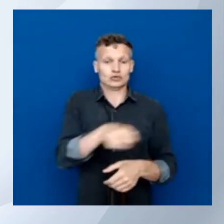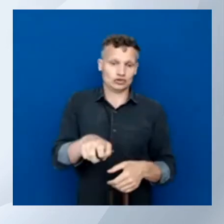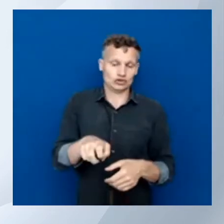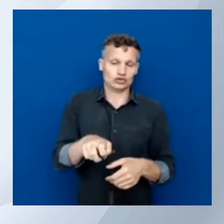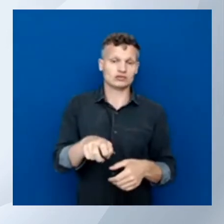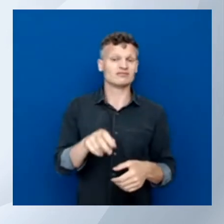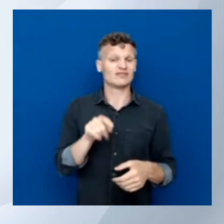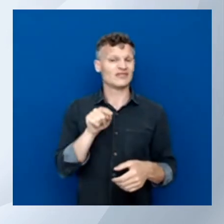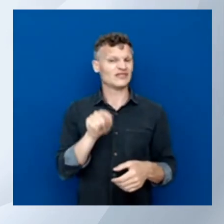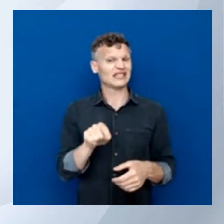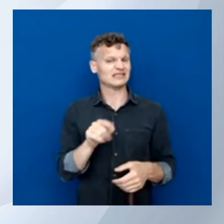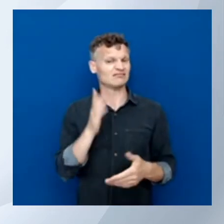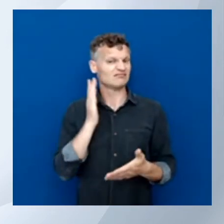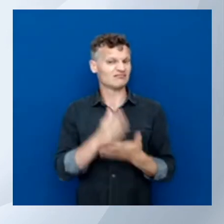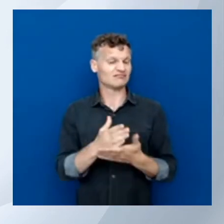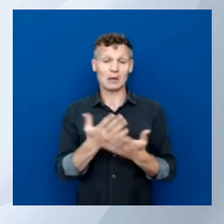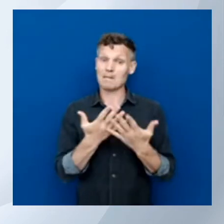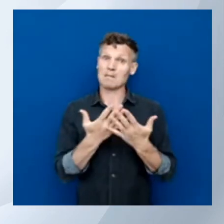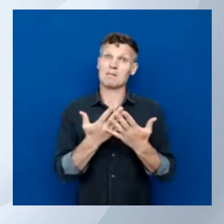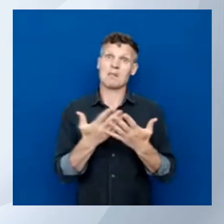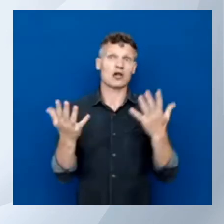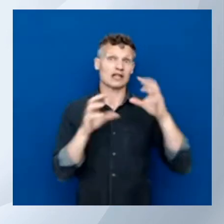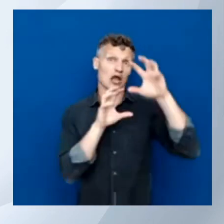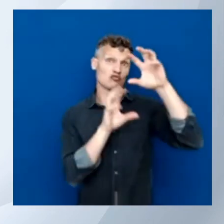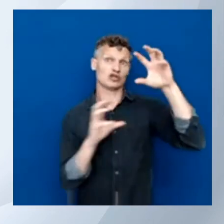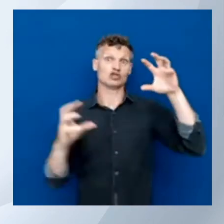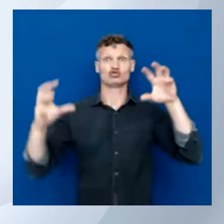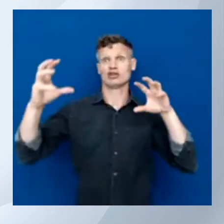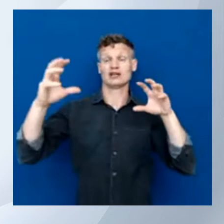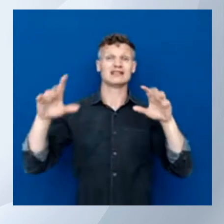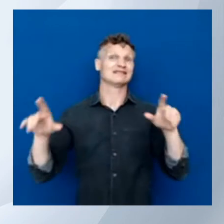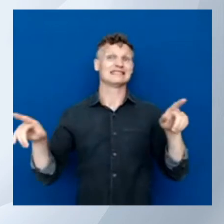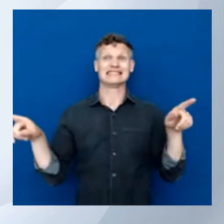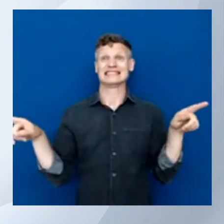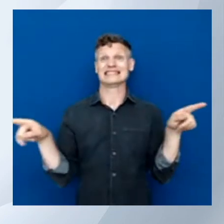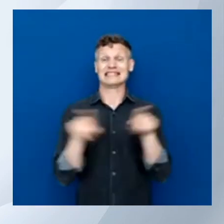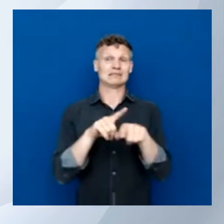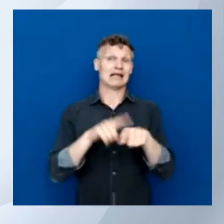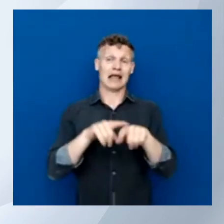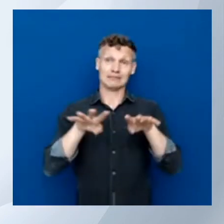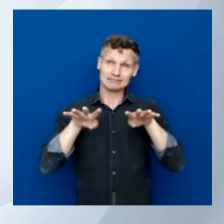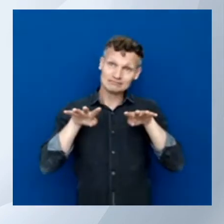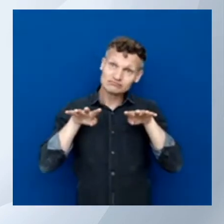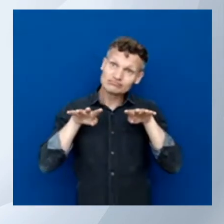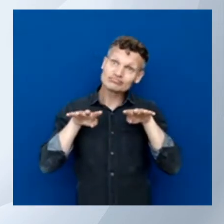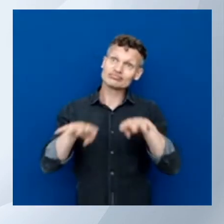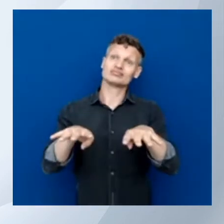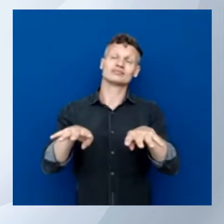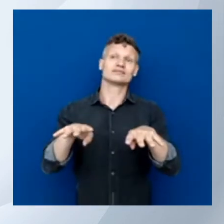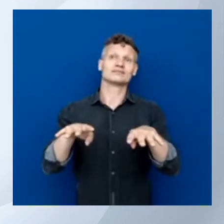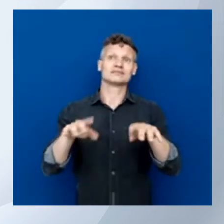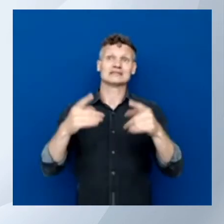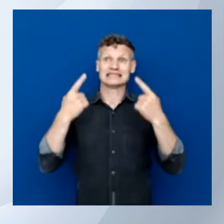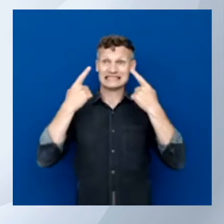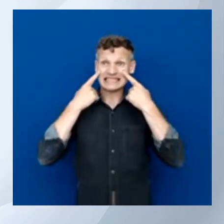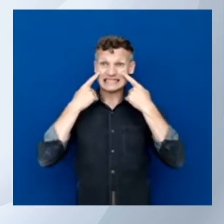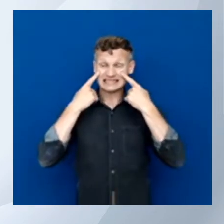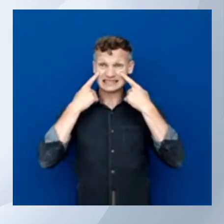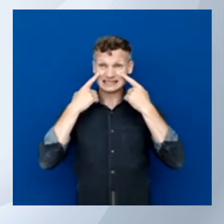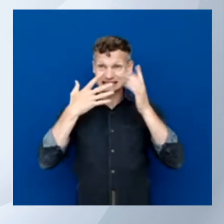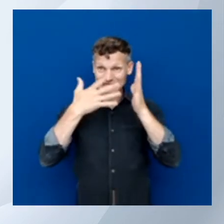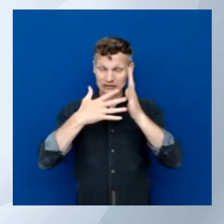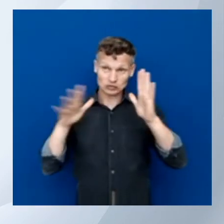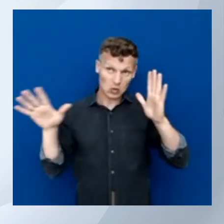a multi-region simultaneous, create a slot on every single app service, test it all in